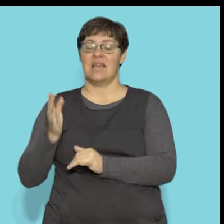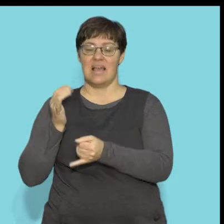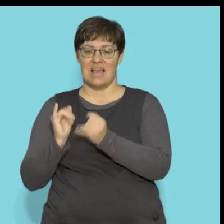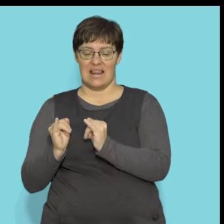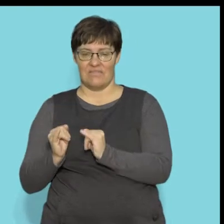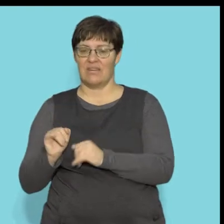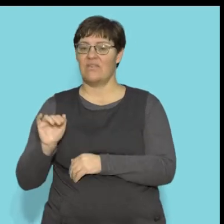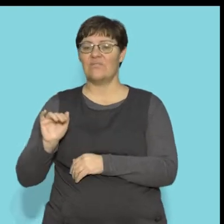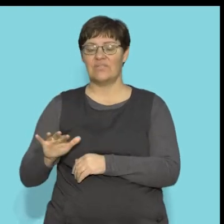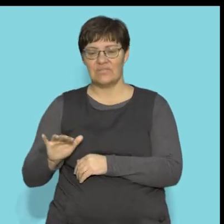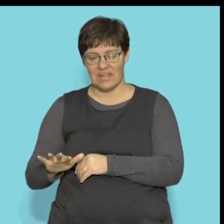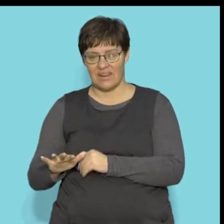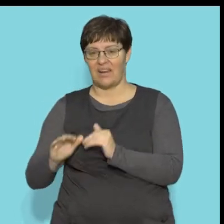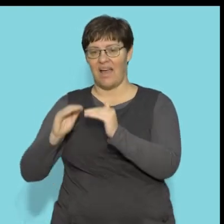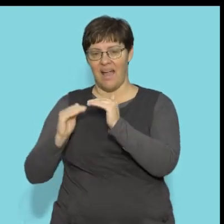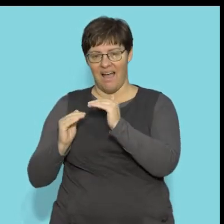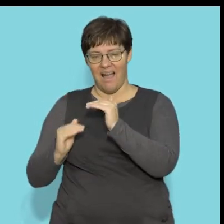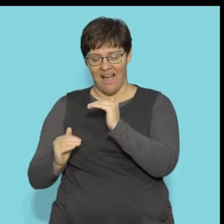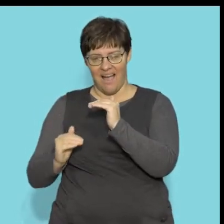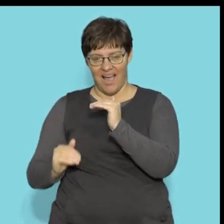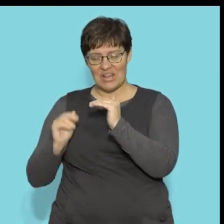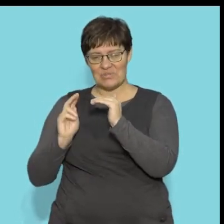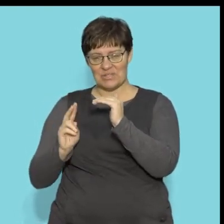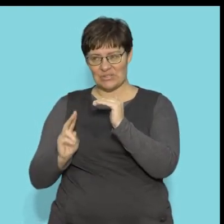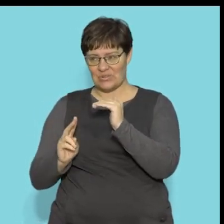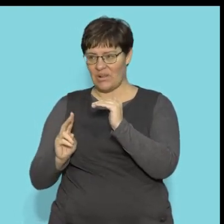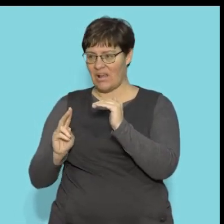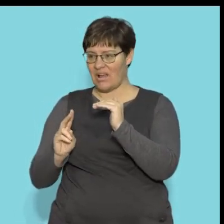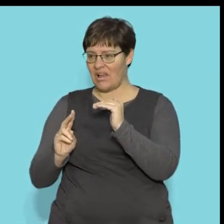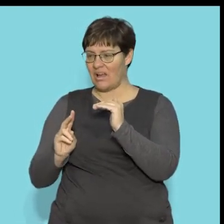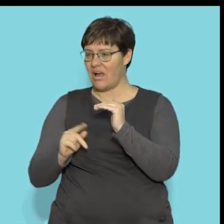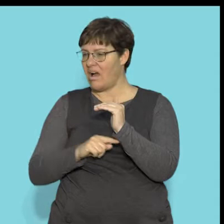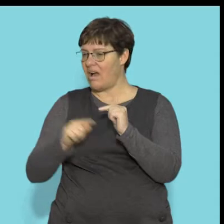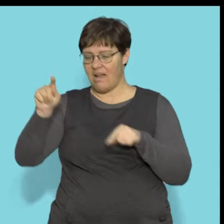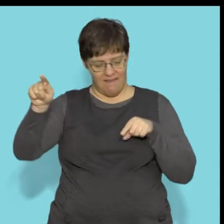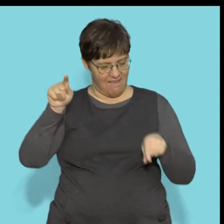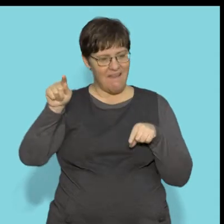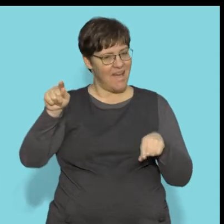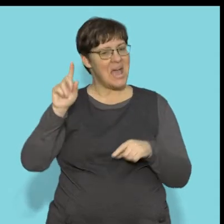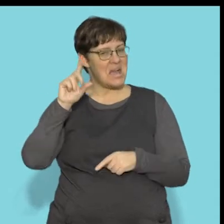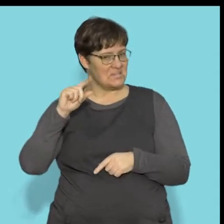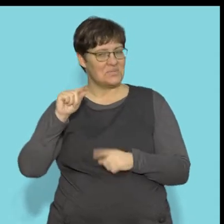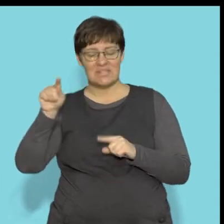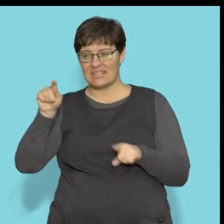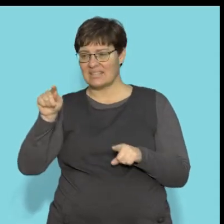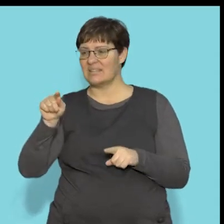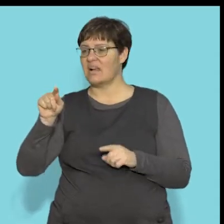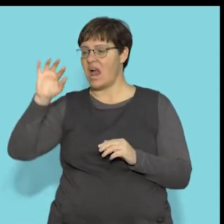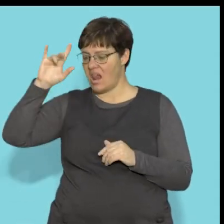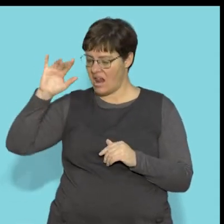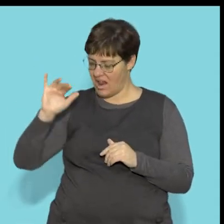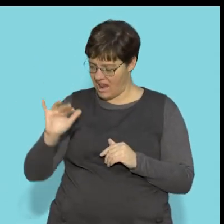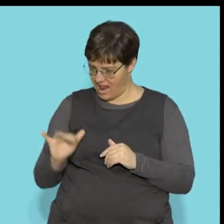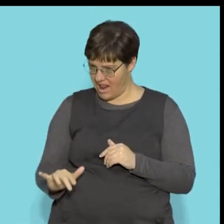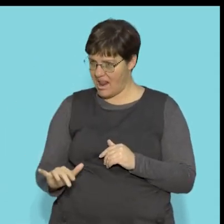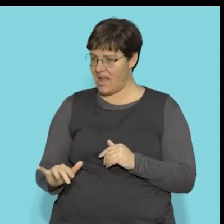11, 15, 22, just have a look at that interesting point, all the way